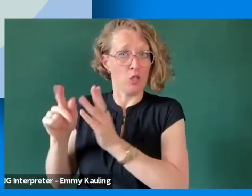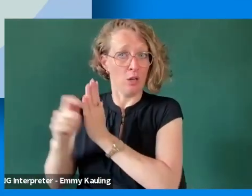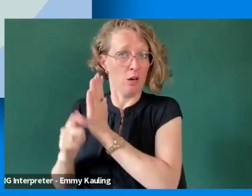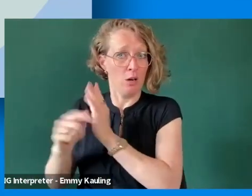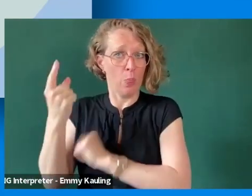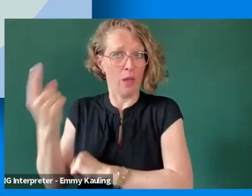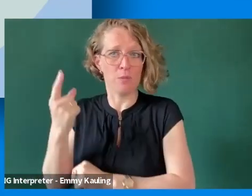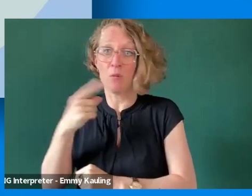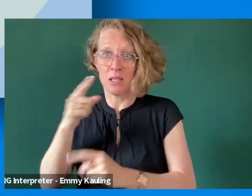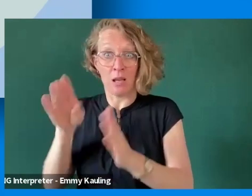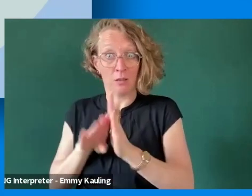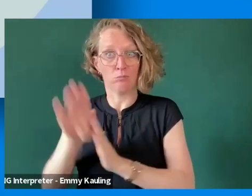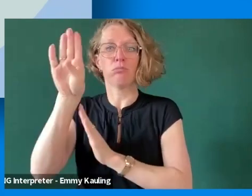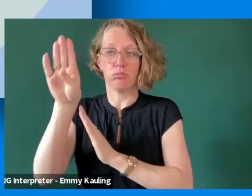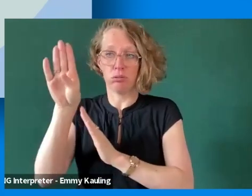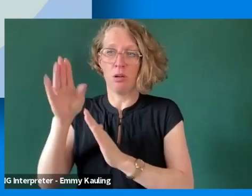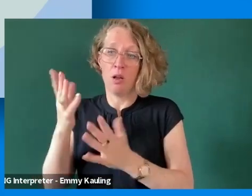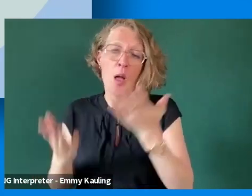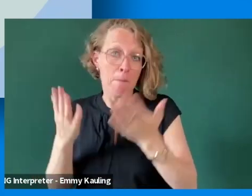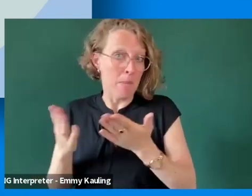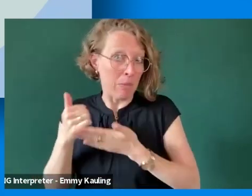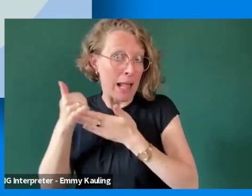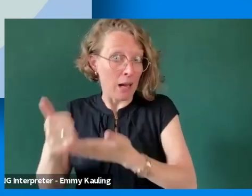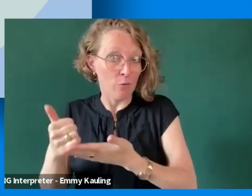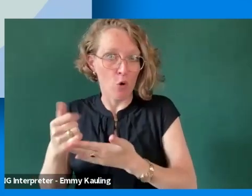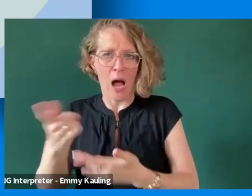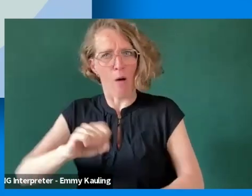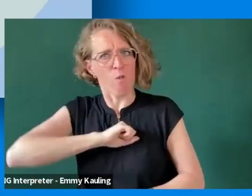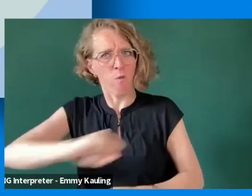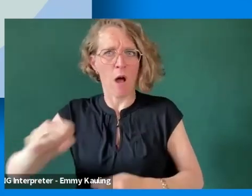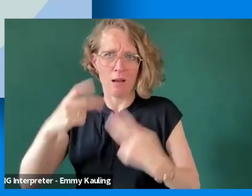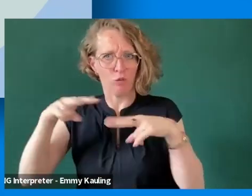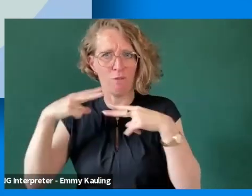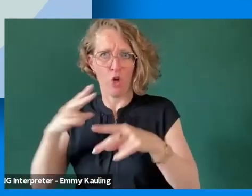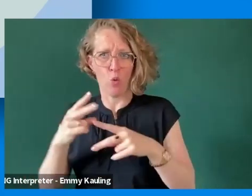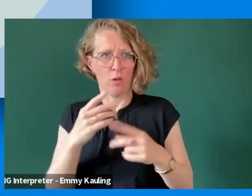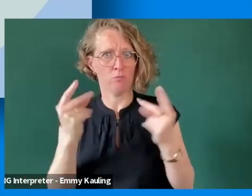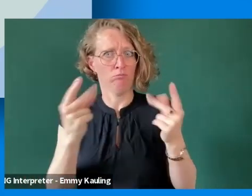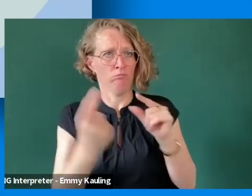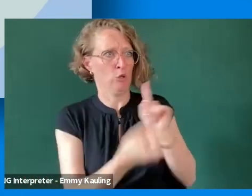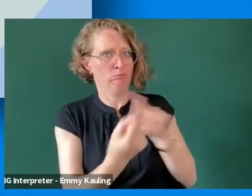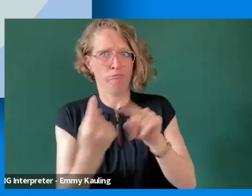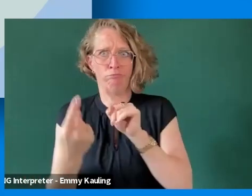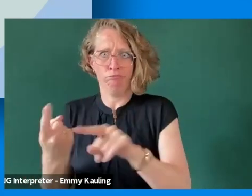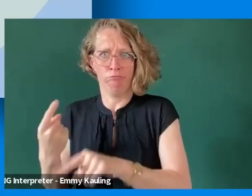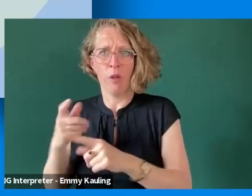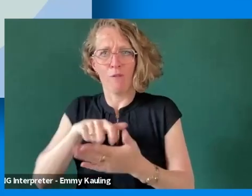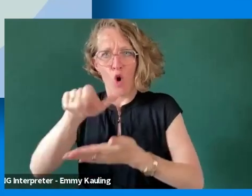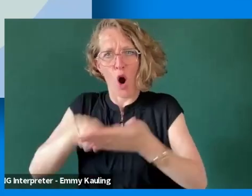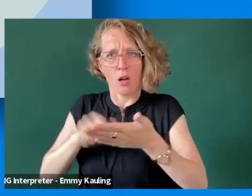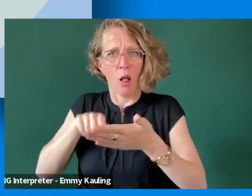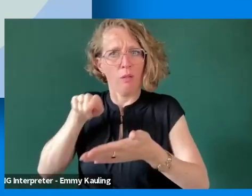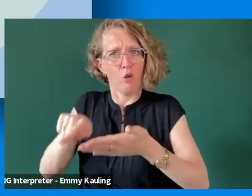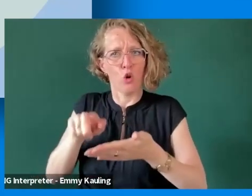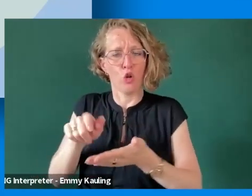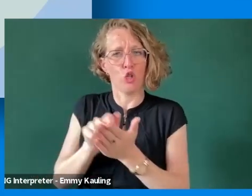an uptick, which in other ways might be seen as very helpful, about how fast reviewers are coming back with reviews of journal articles now.